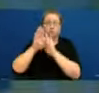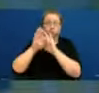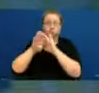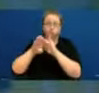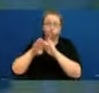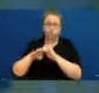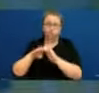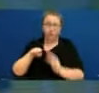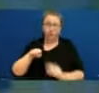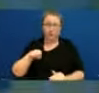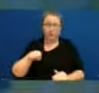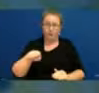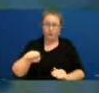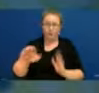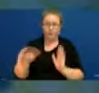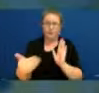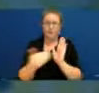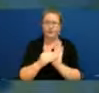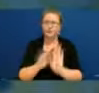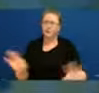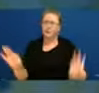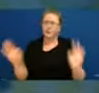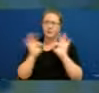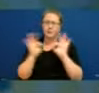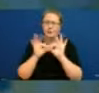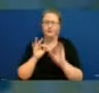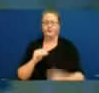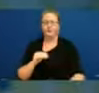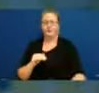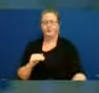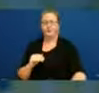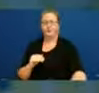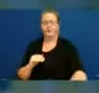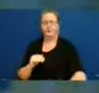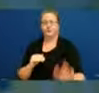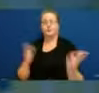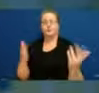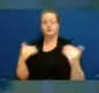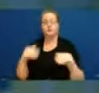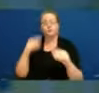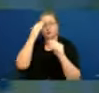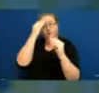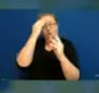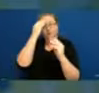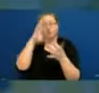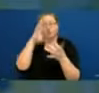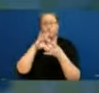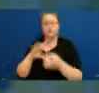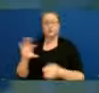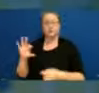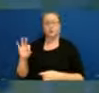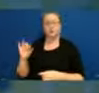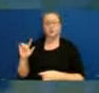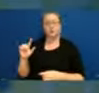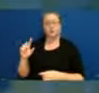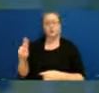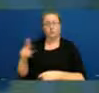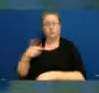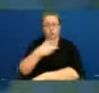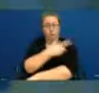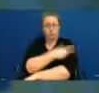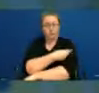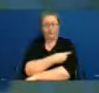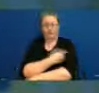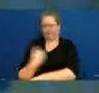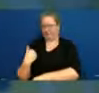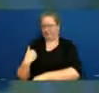to flatten the curve of COVID-19. Finally, I just wanted to give you an update on influenza vaccine, as some questions were